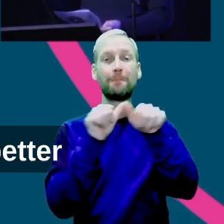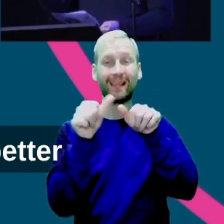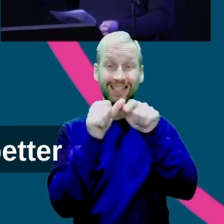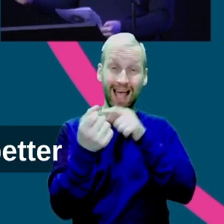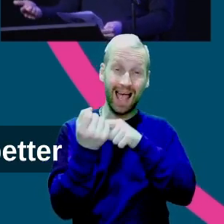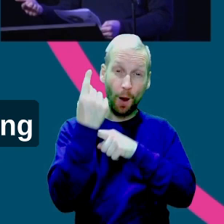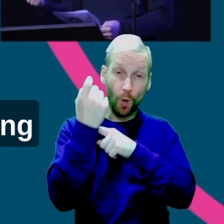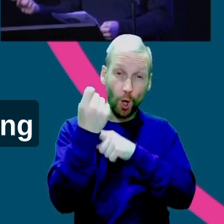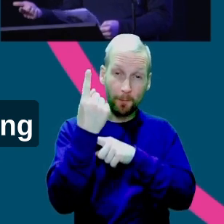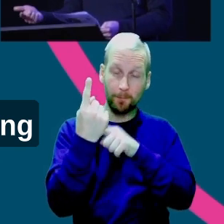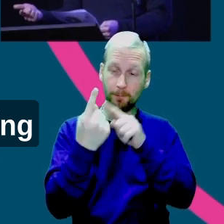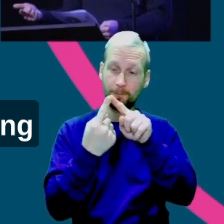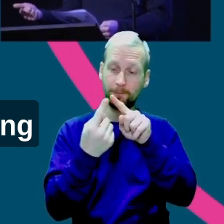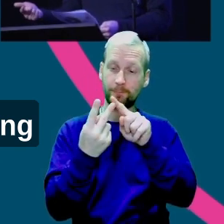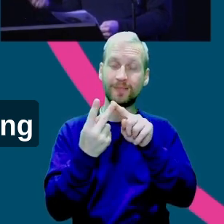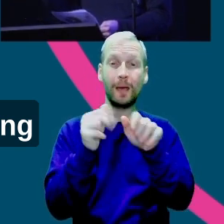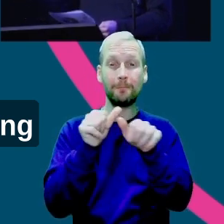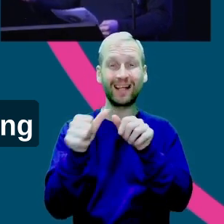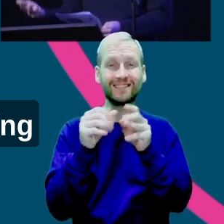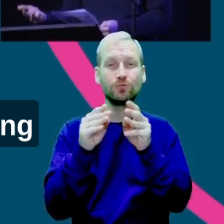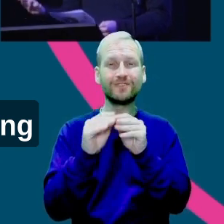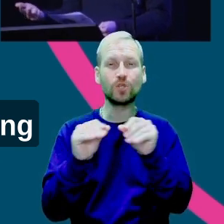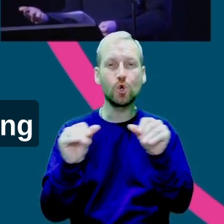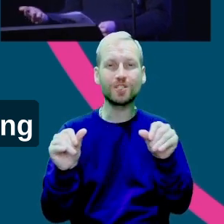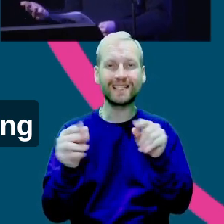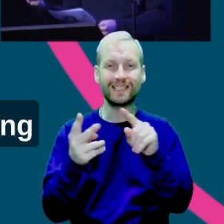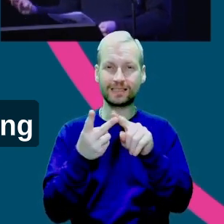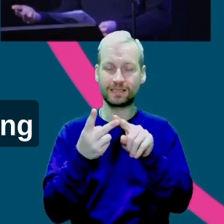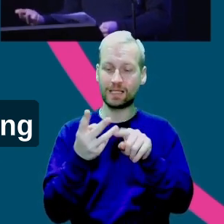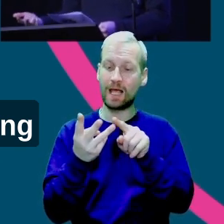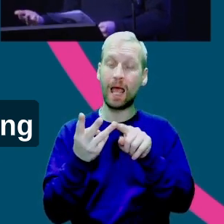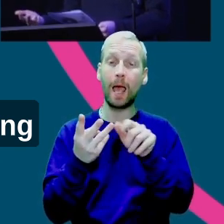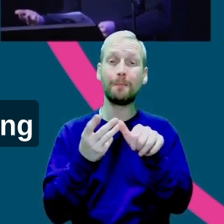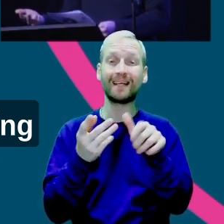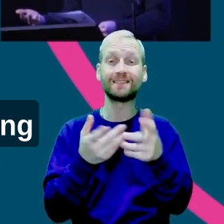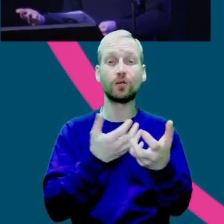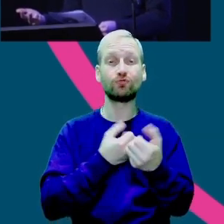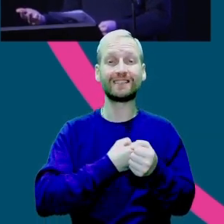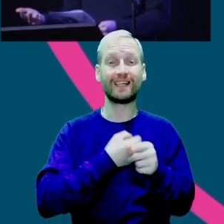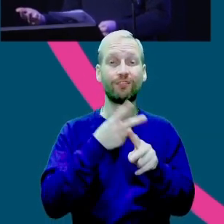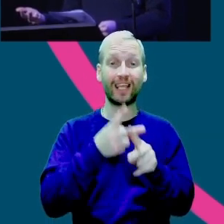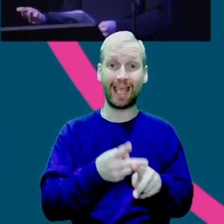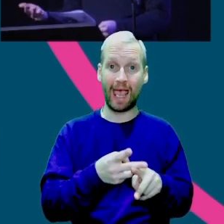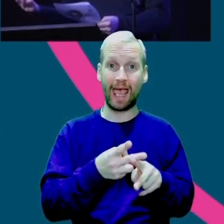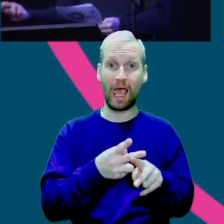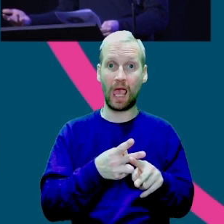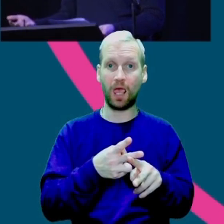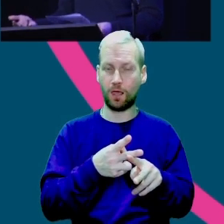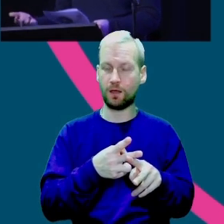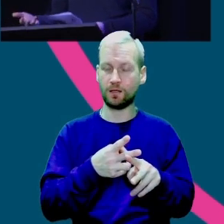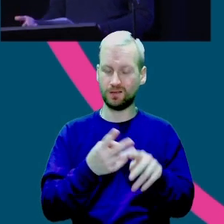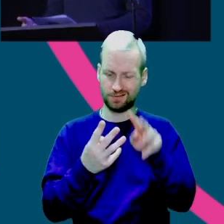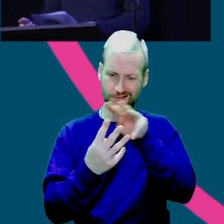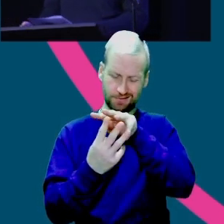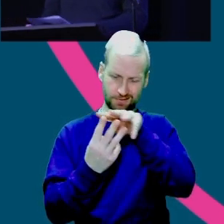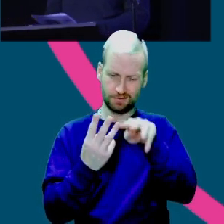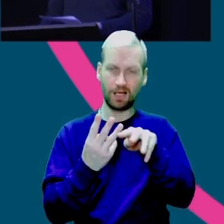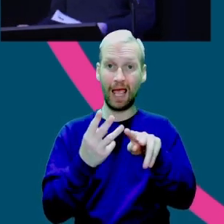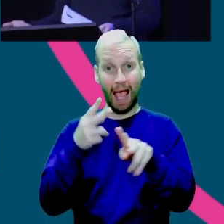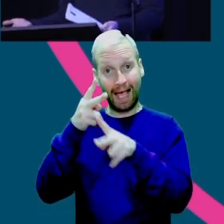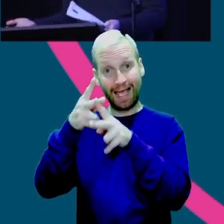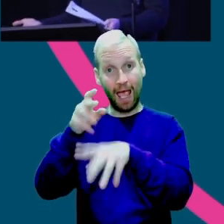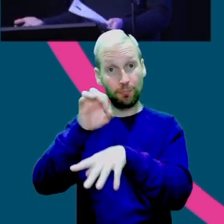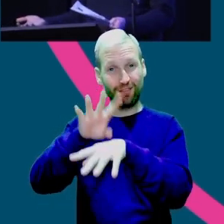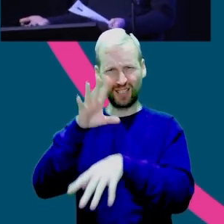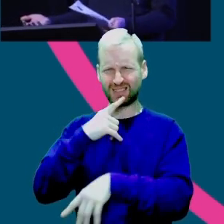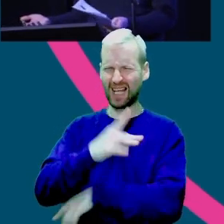outcomes, better use of resources, and better experience of receiving care. And rightly so, care professionals came